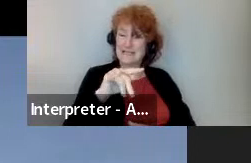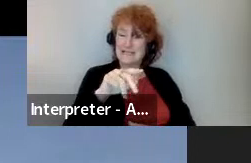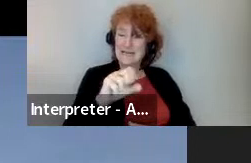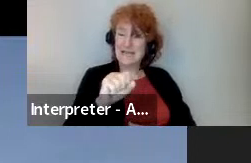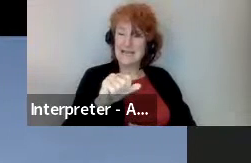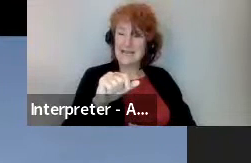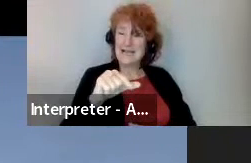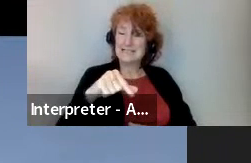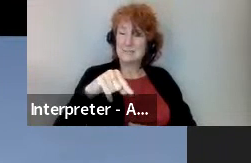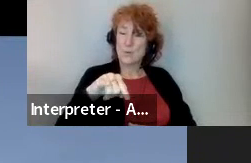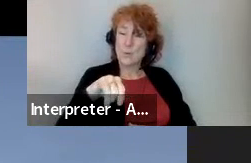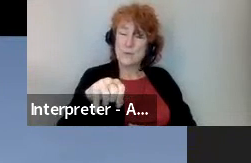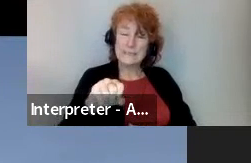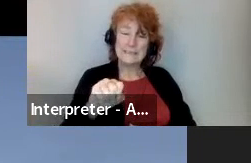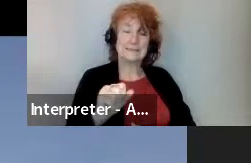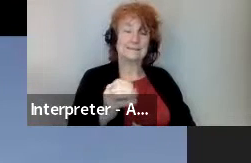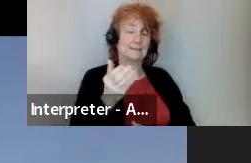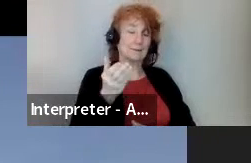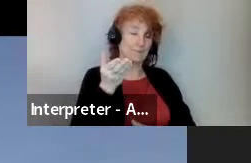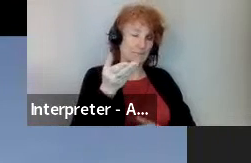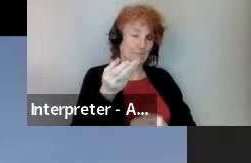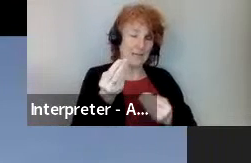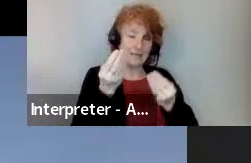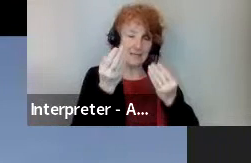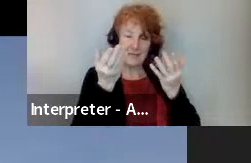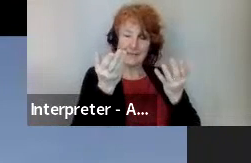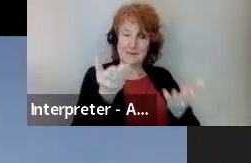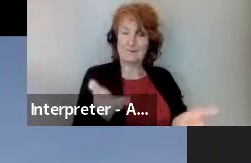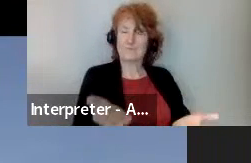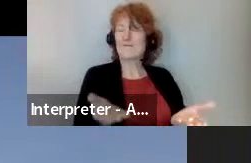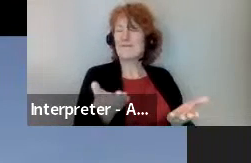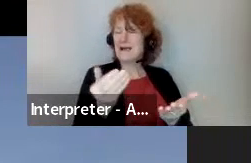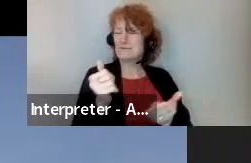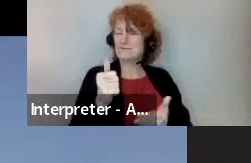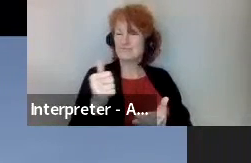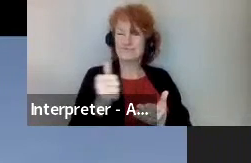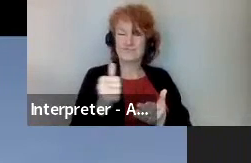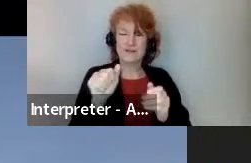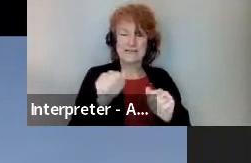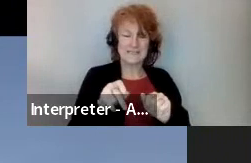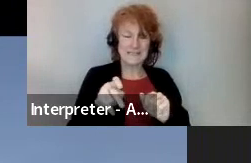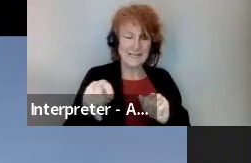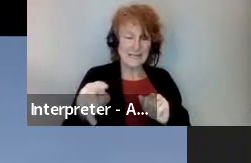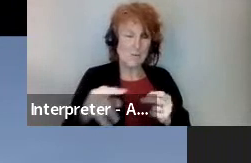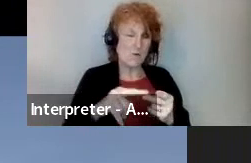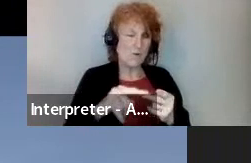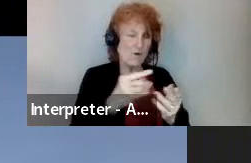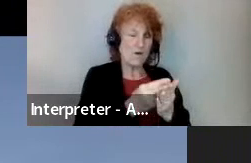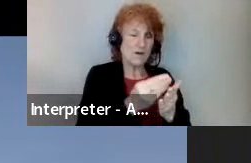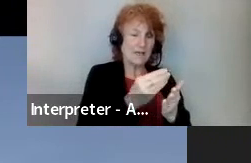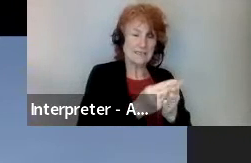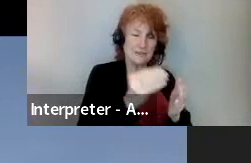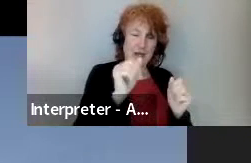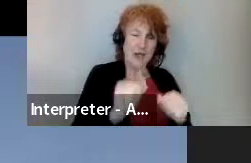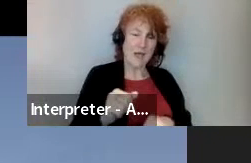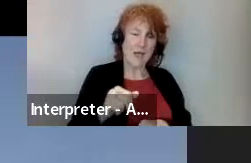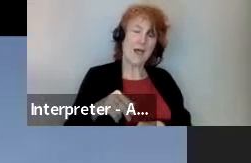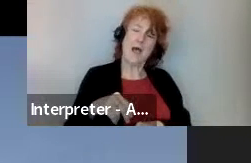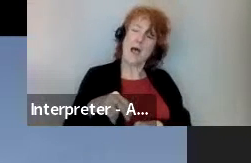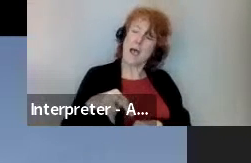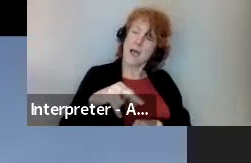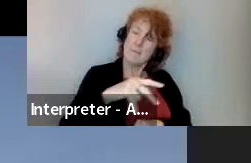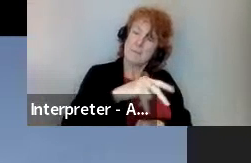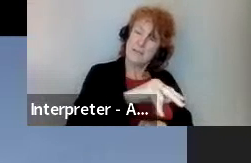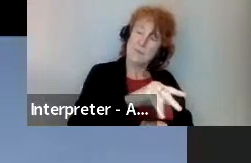top, provide important housing options walkable to the neighborhood resources and transit, while also promoting a vibrant local economy. But this